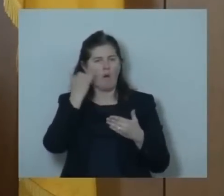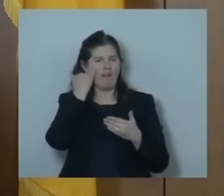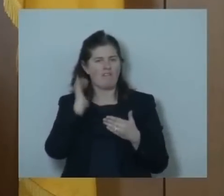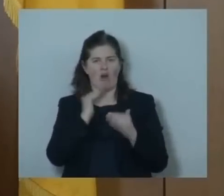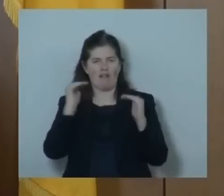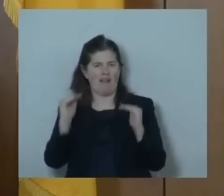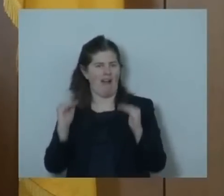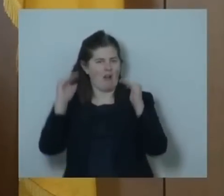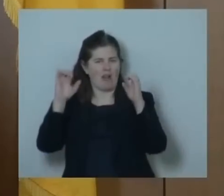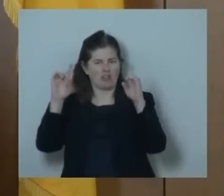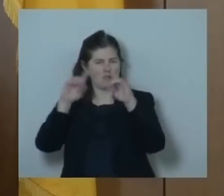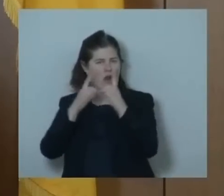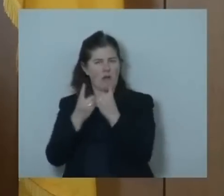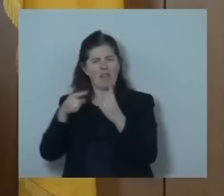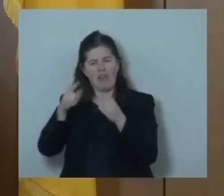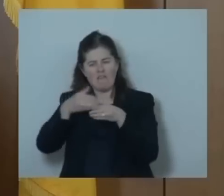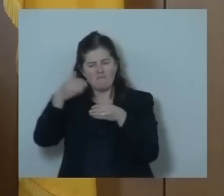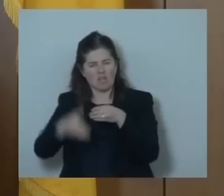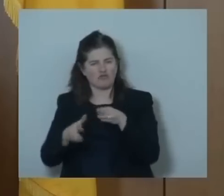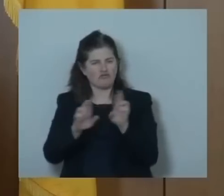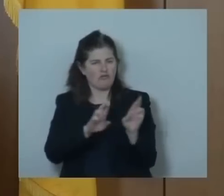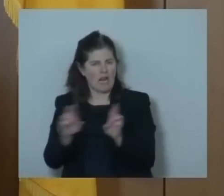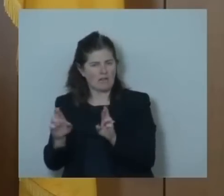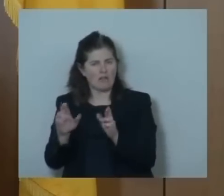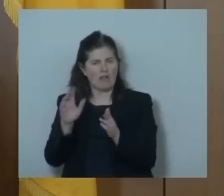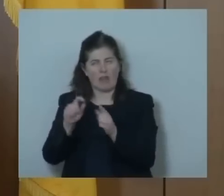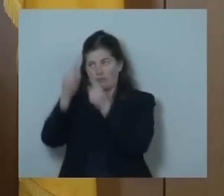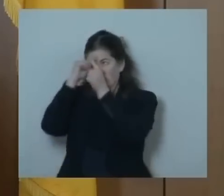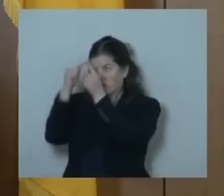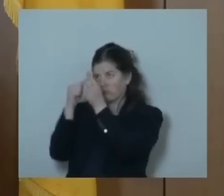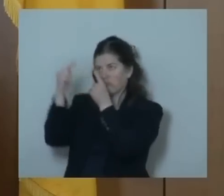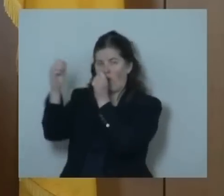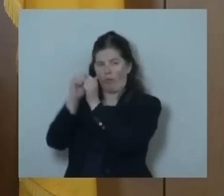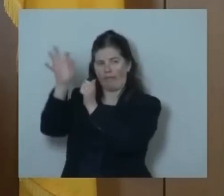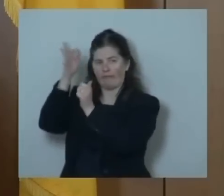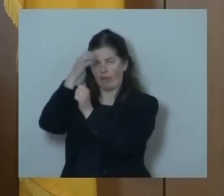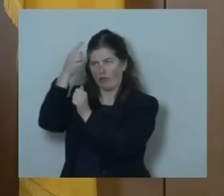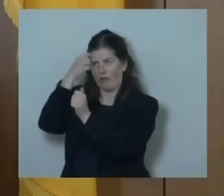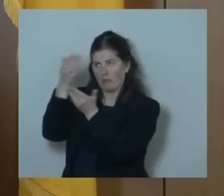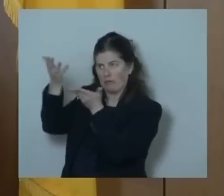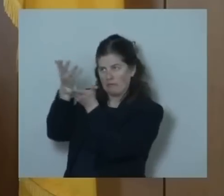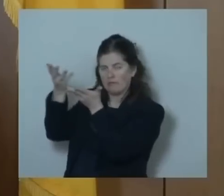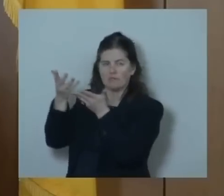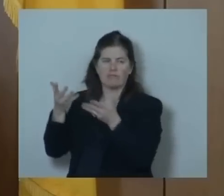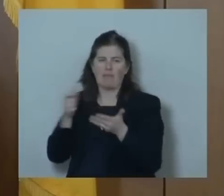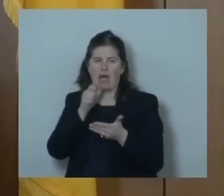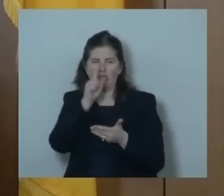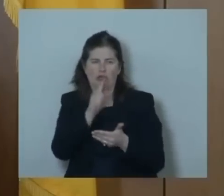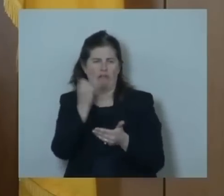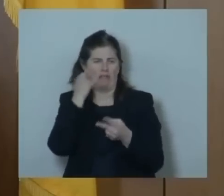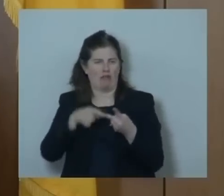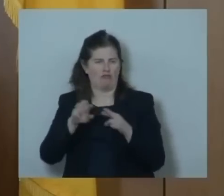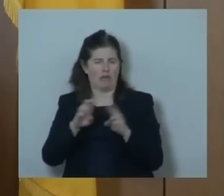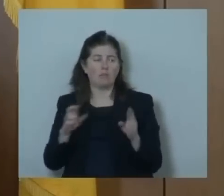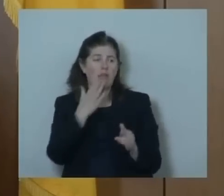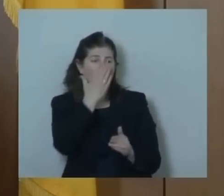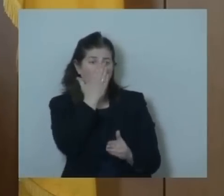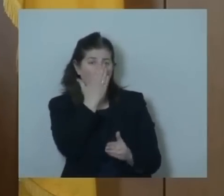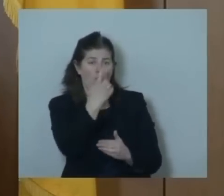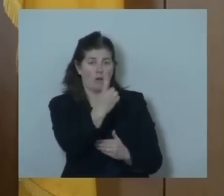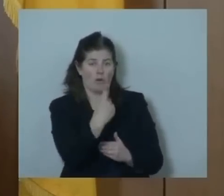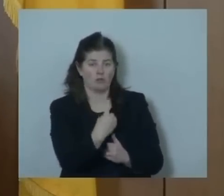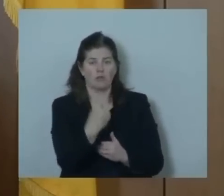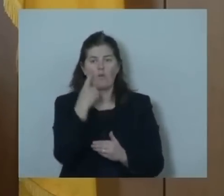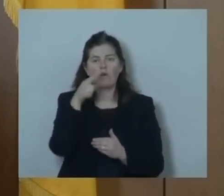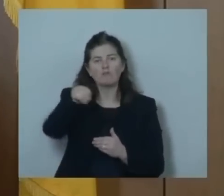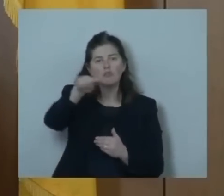Department has finished preparing a response, but they will. And I appreciate very much the question. And so for